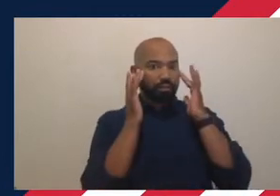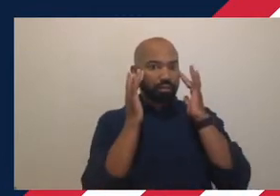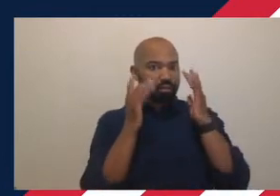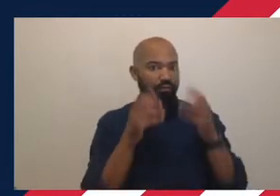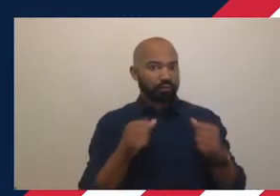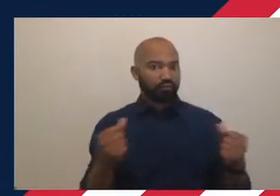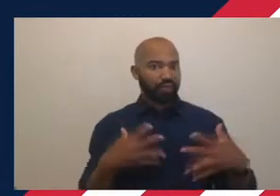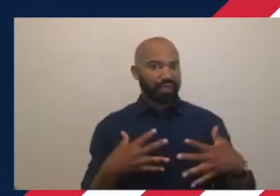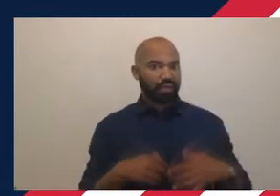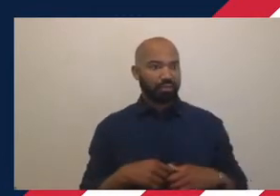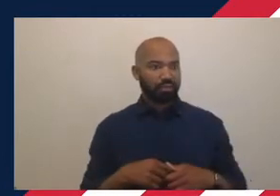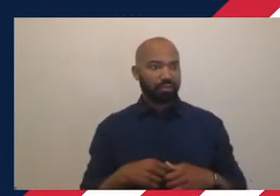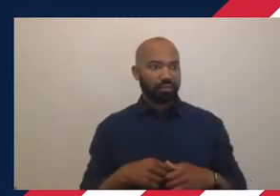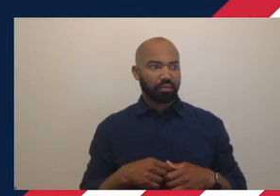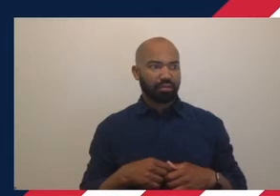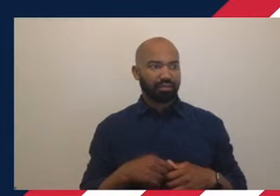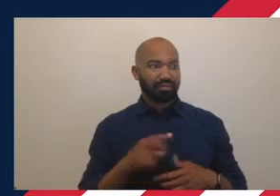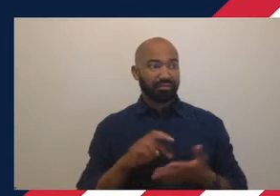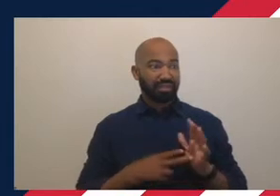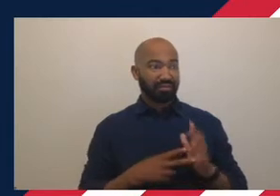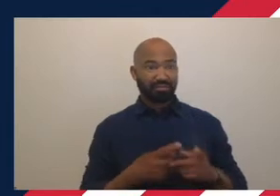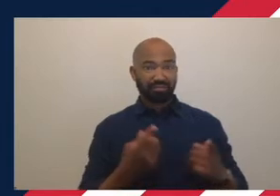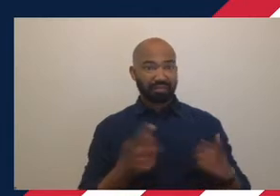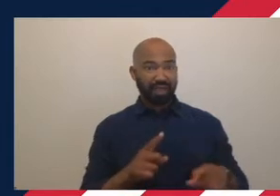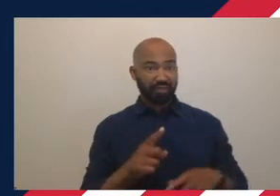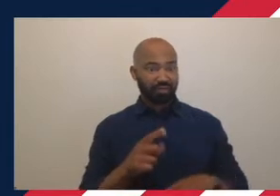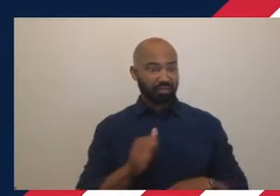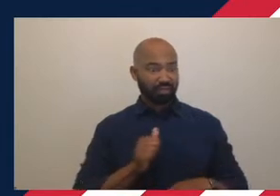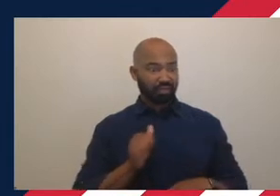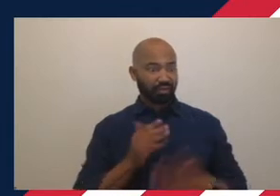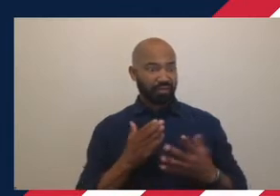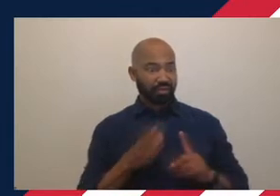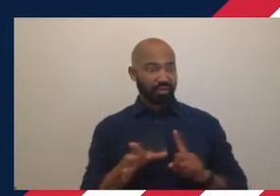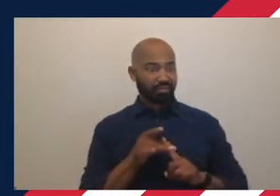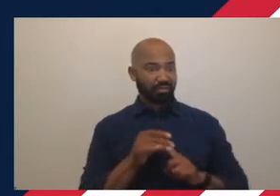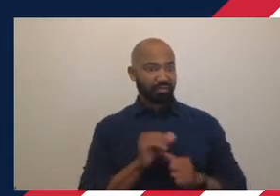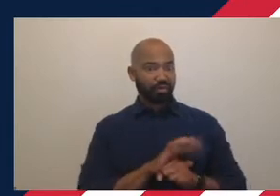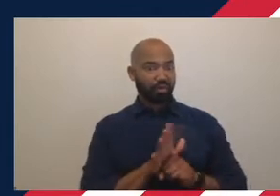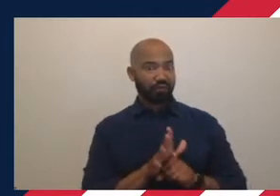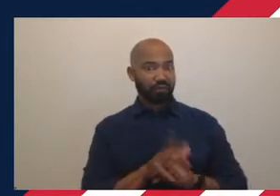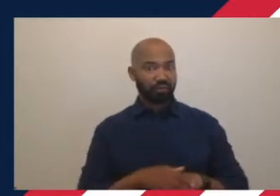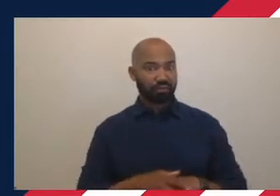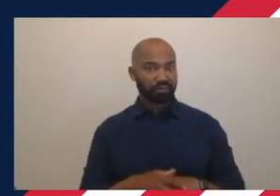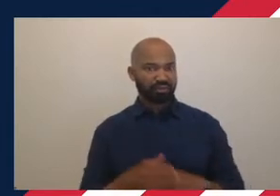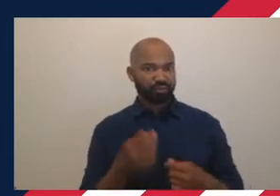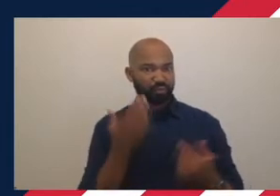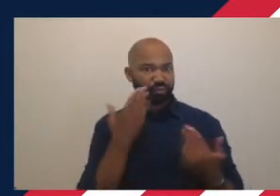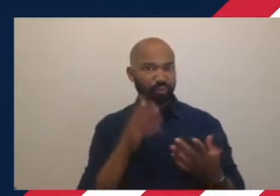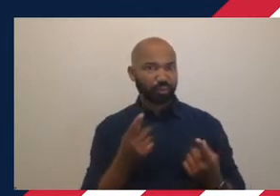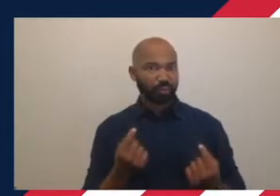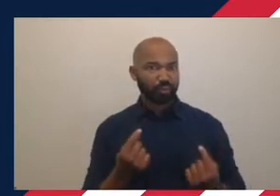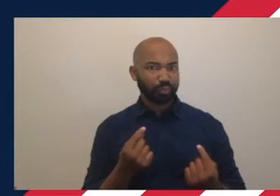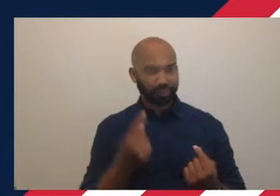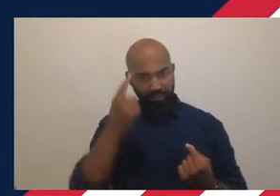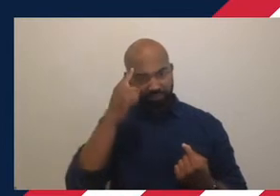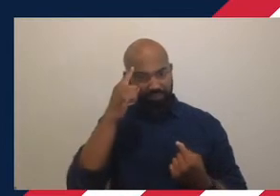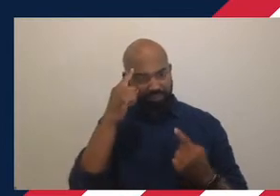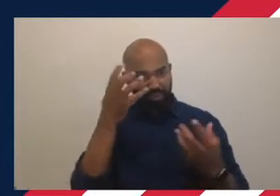that they're going to have the virus. So I think that their mental health is